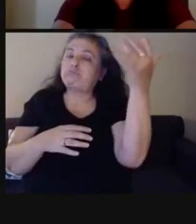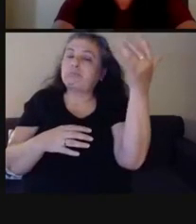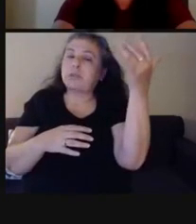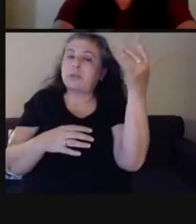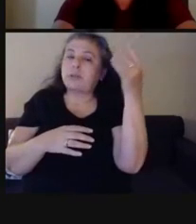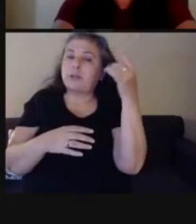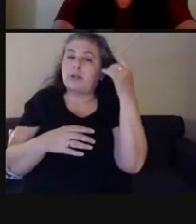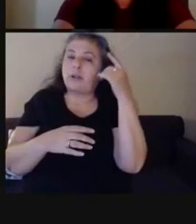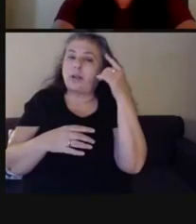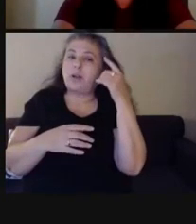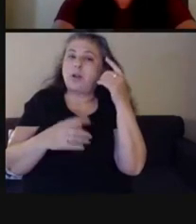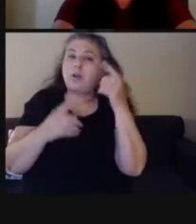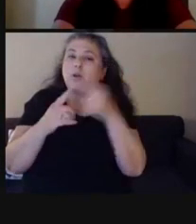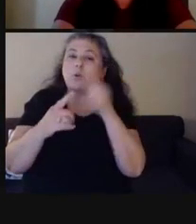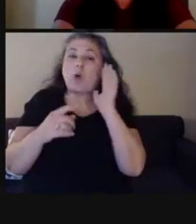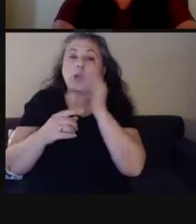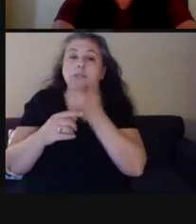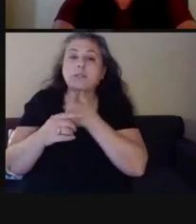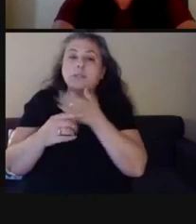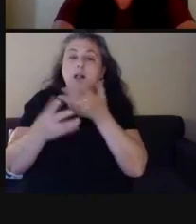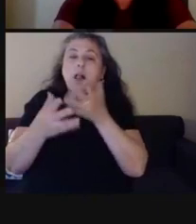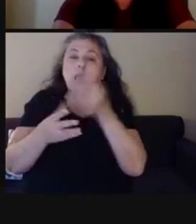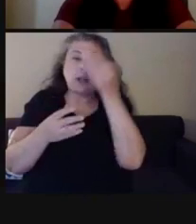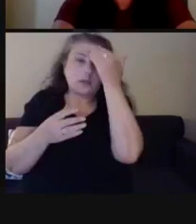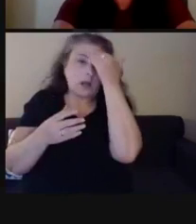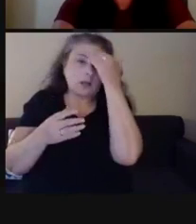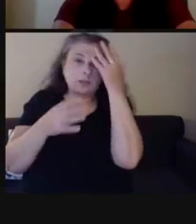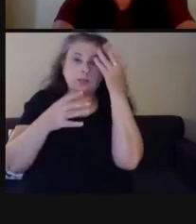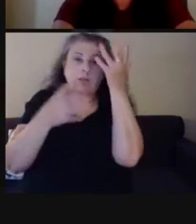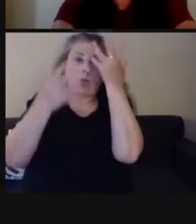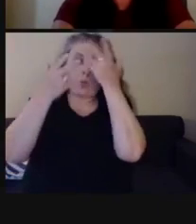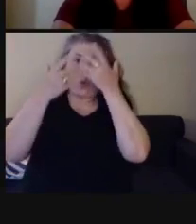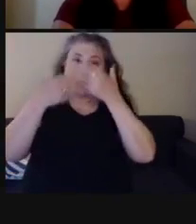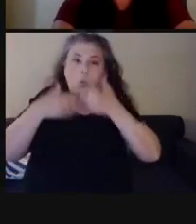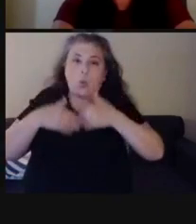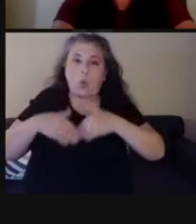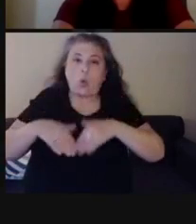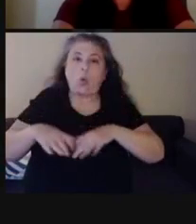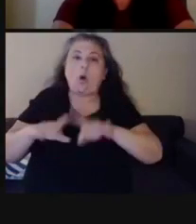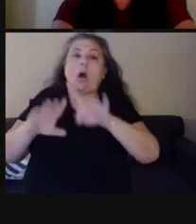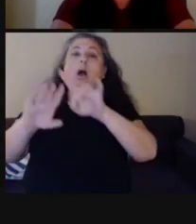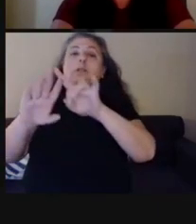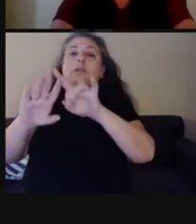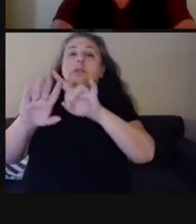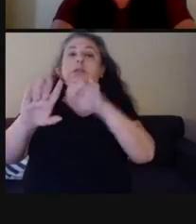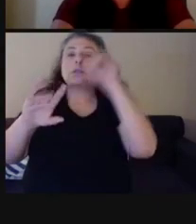to ourselves. We should let knowledge flow through us to the next generation.